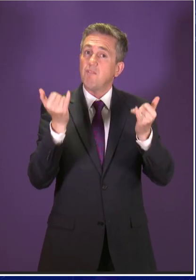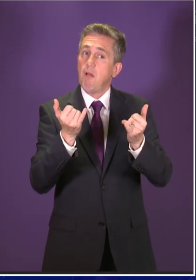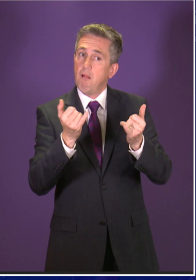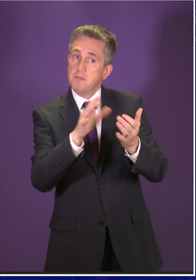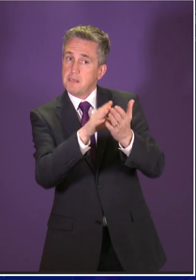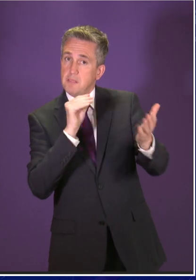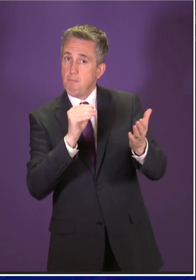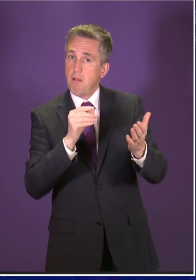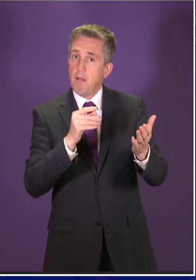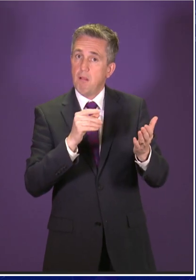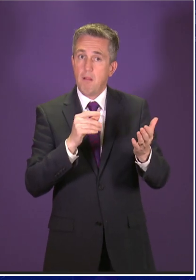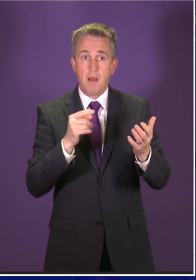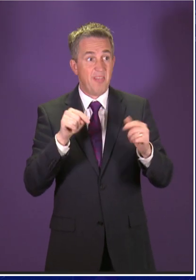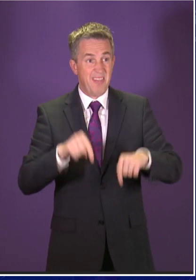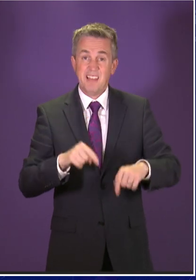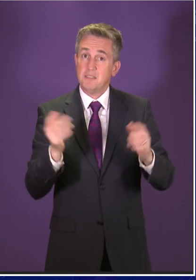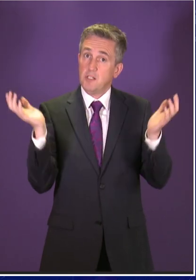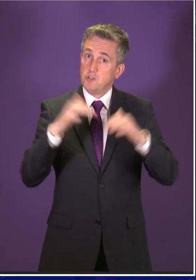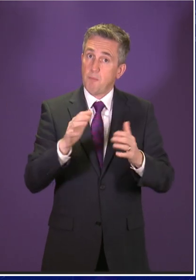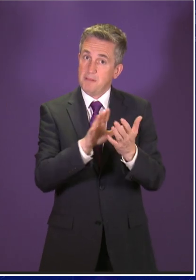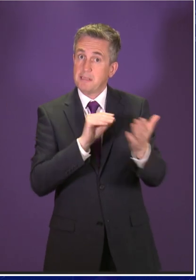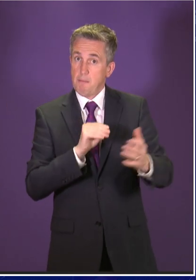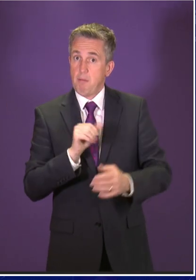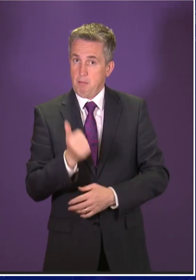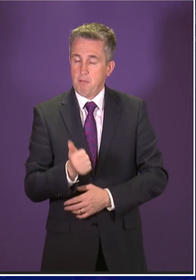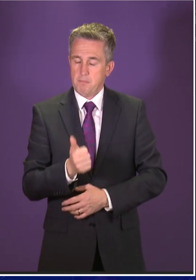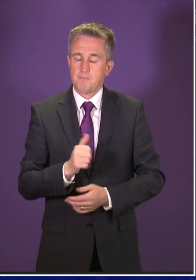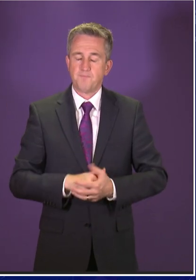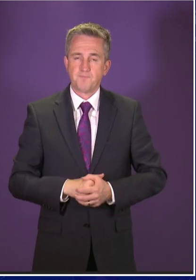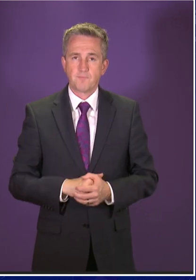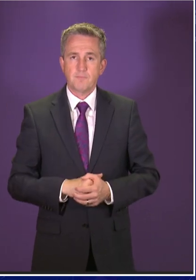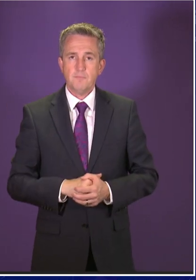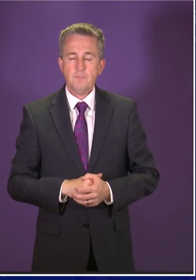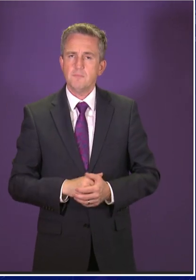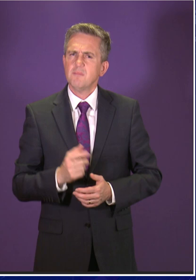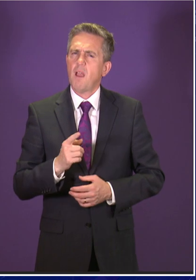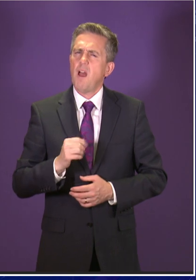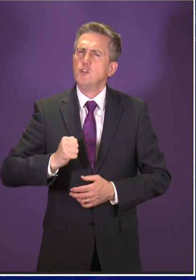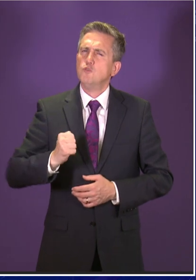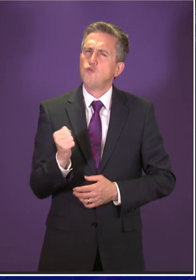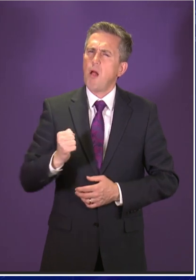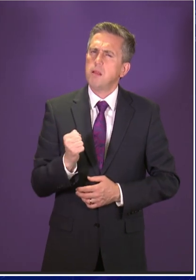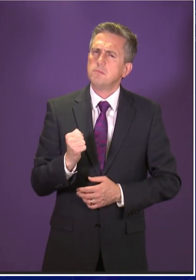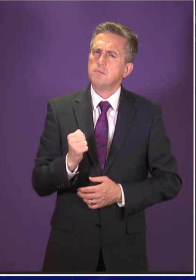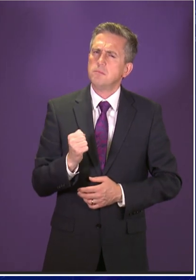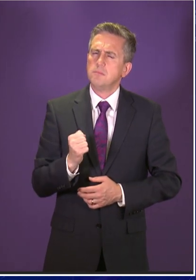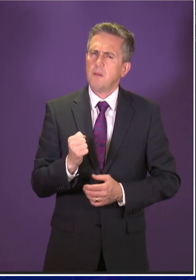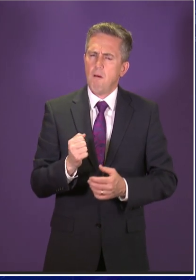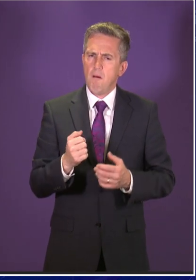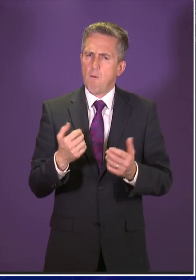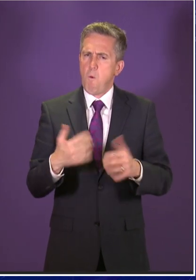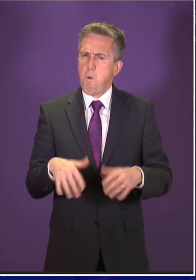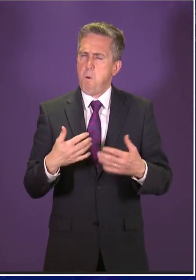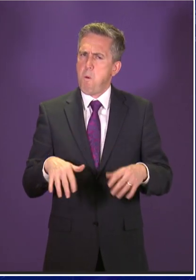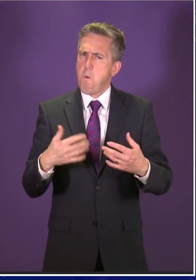also this summit. One of the things that distinguishes Scotland in all meanings of